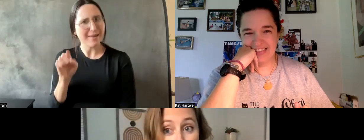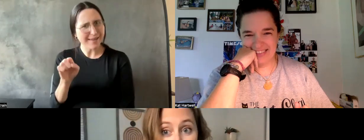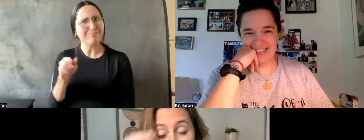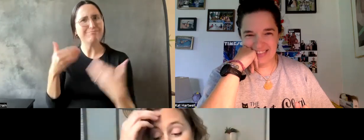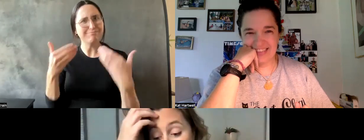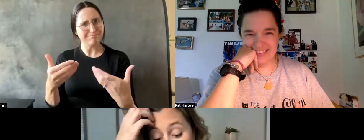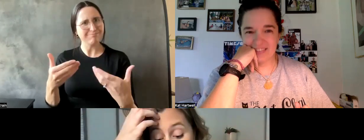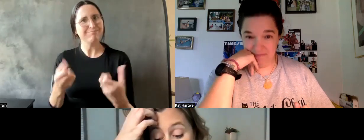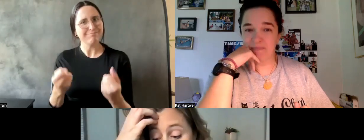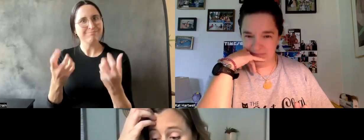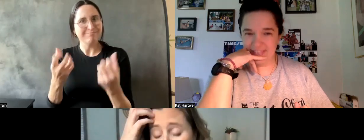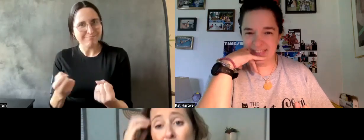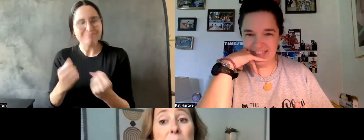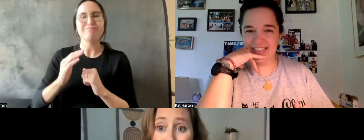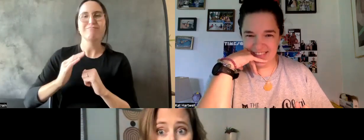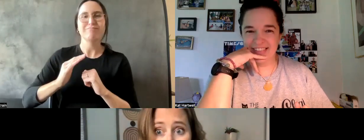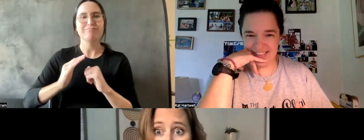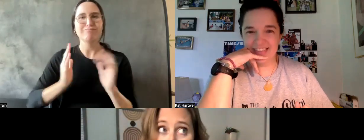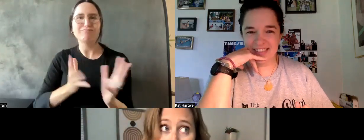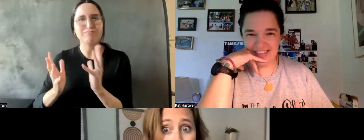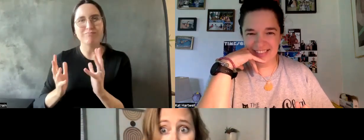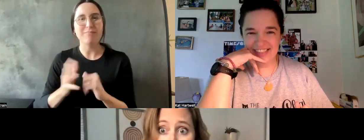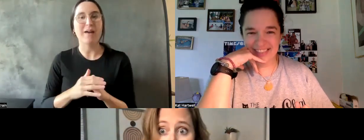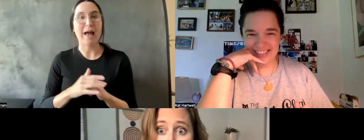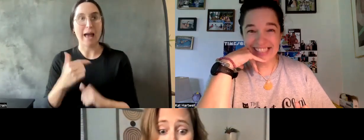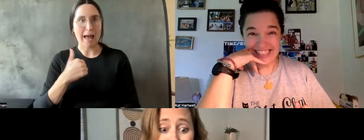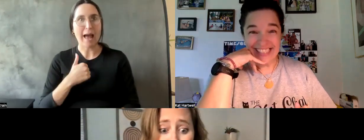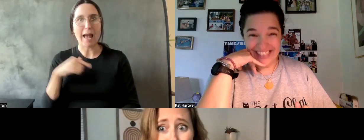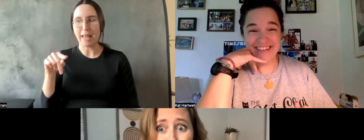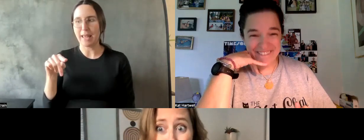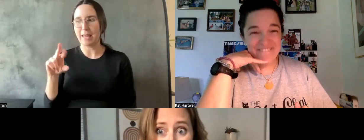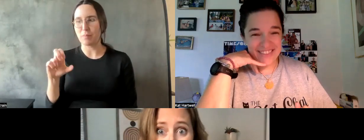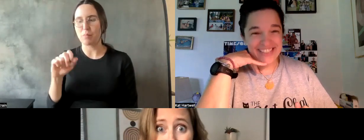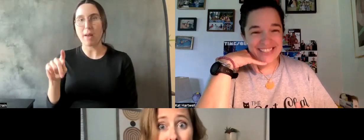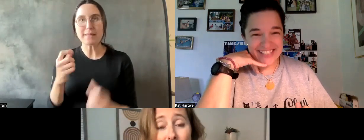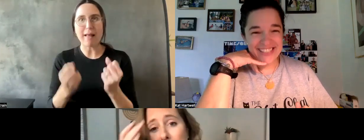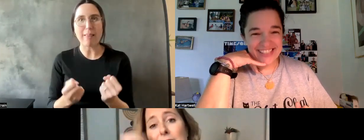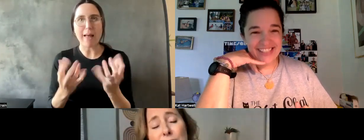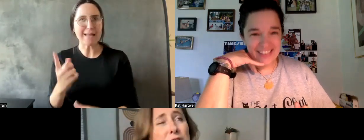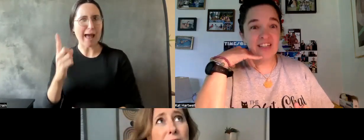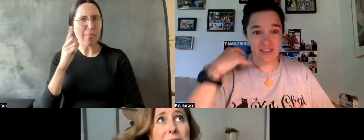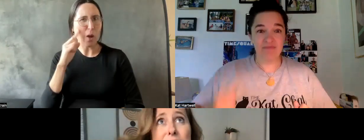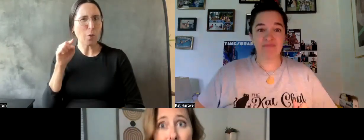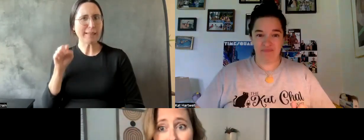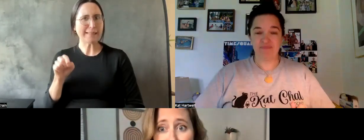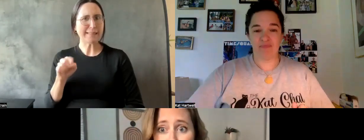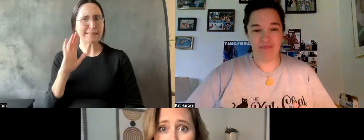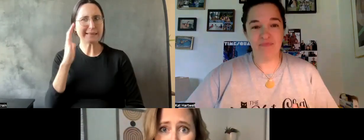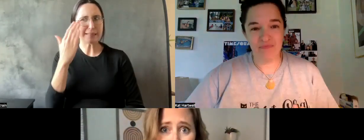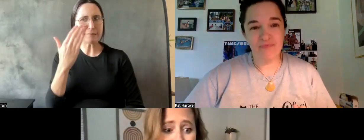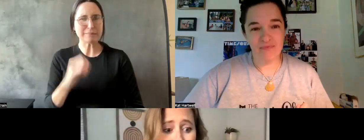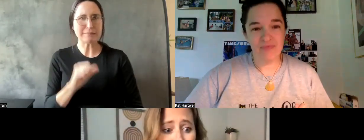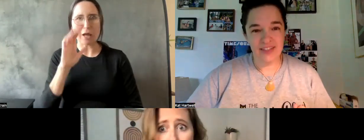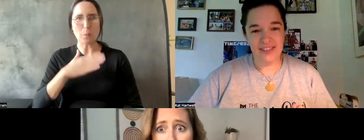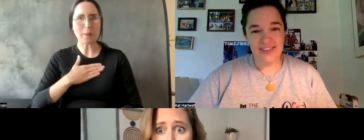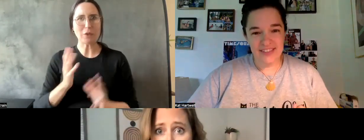before it was the television show, because I was like, oh my God, he seems like a closed book. Like, first of all, I can't even believe he agreed to